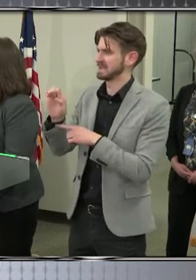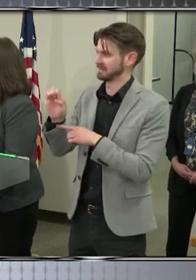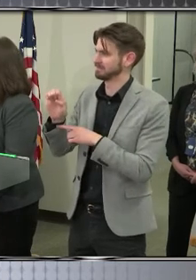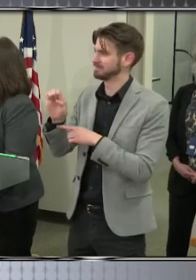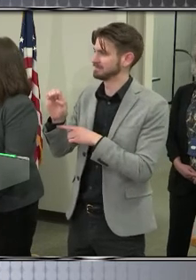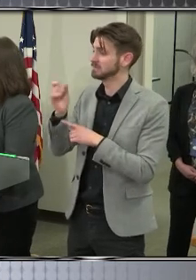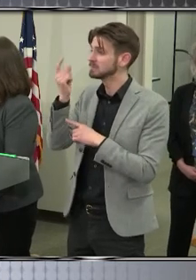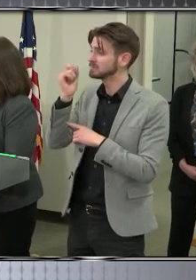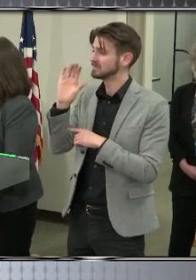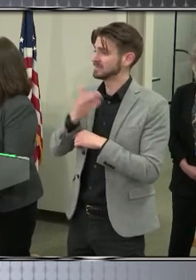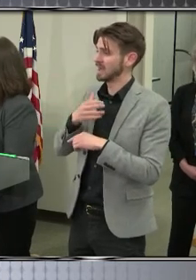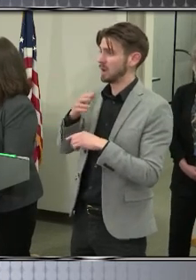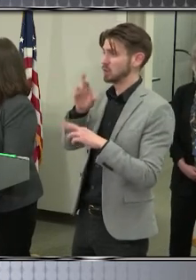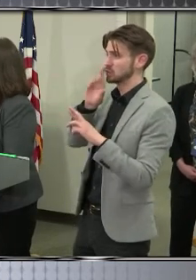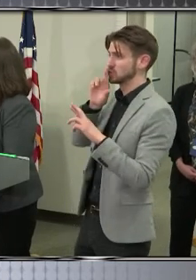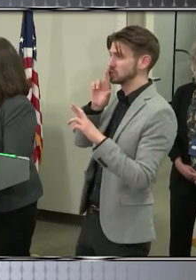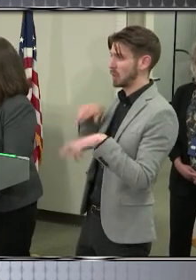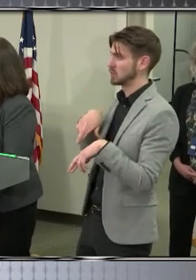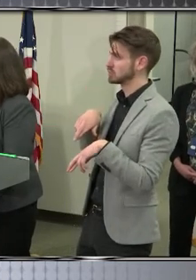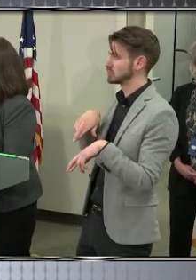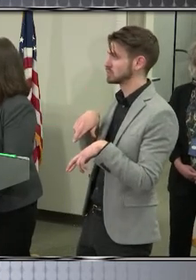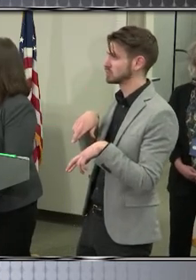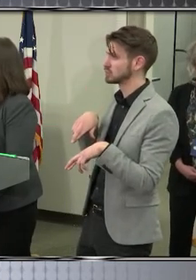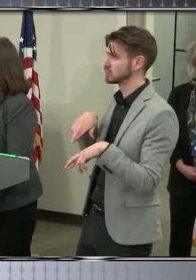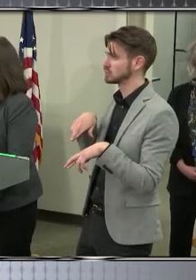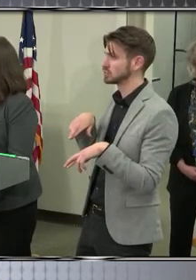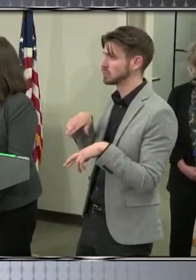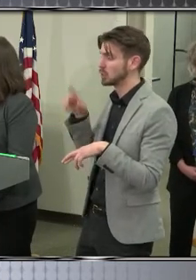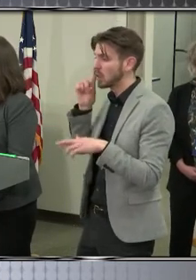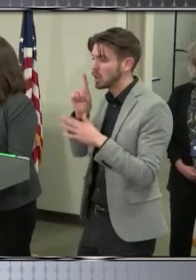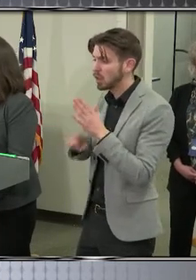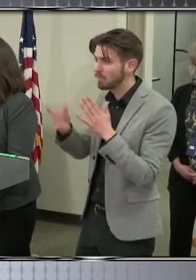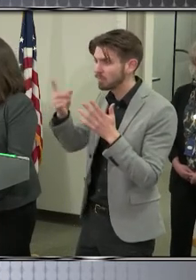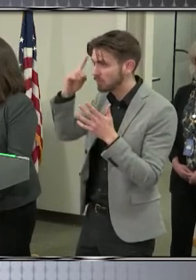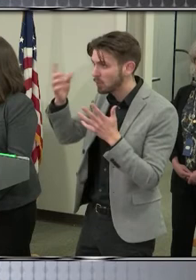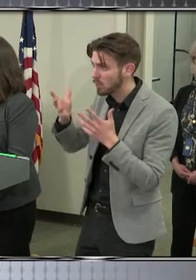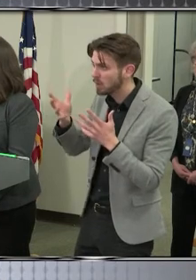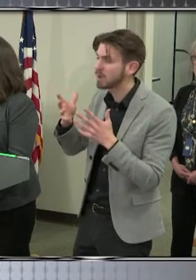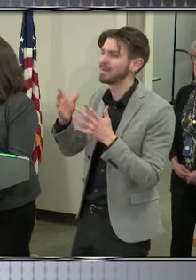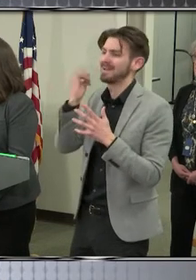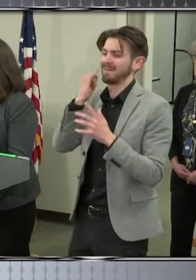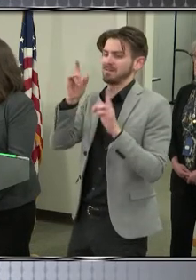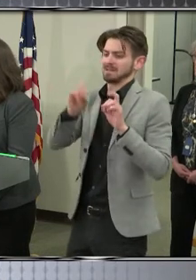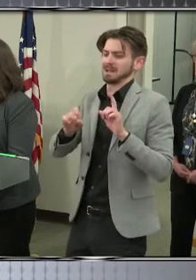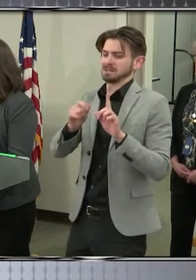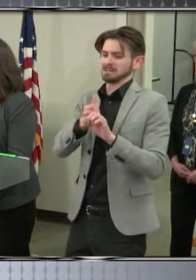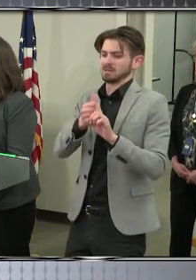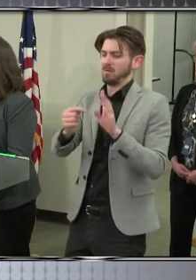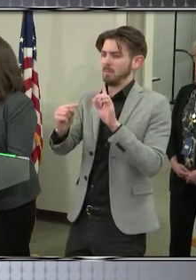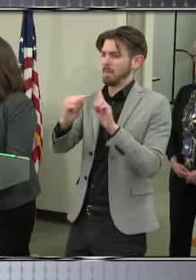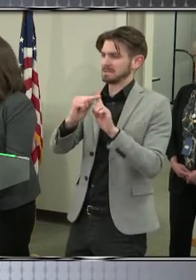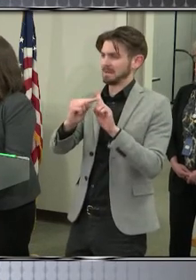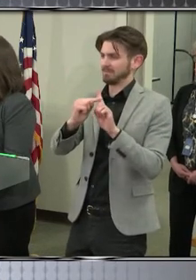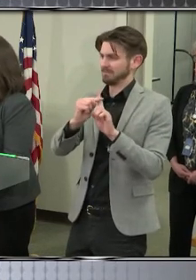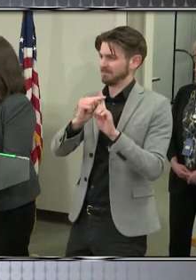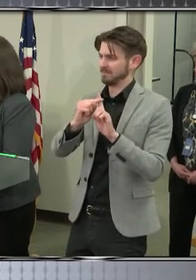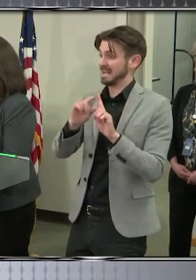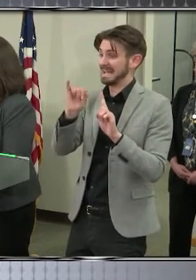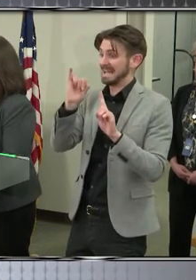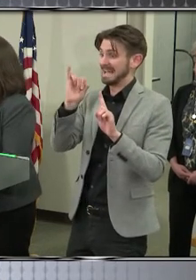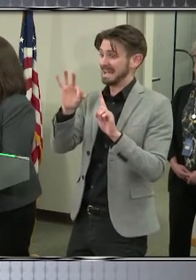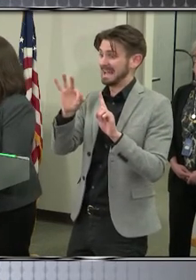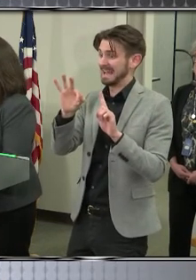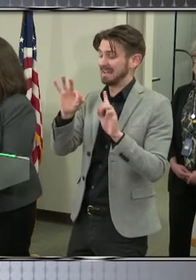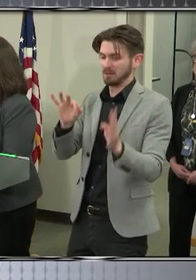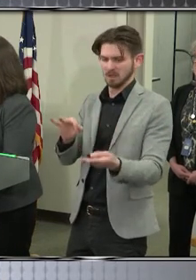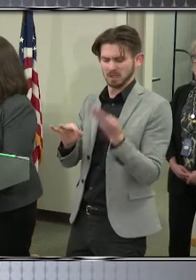response should a test result be positive. Our state lab has capacity and is doing testing, and if a test were to